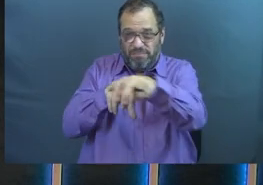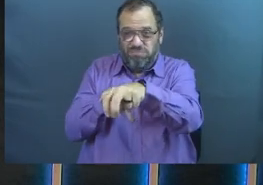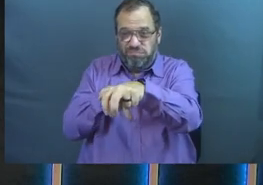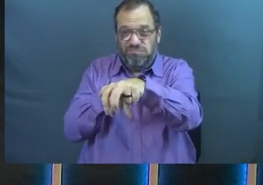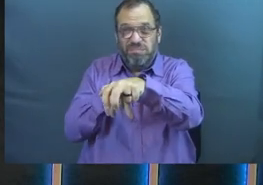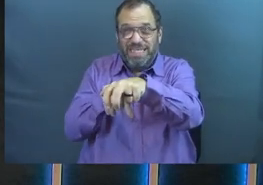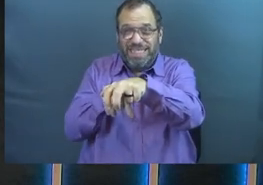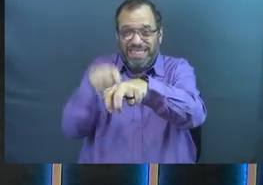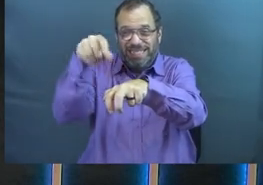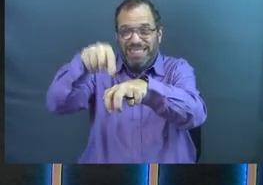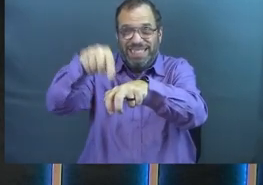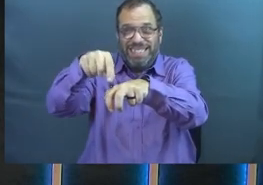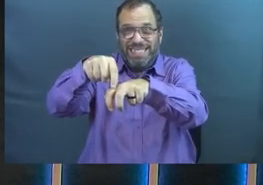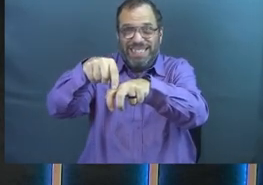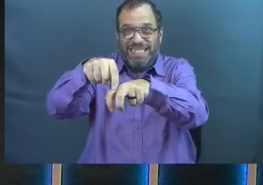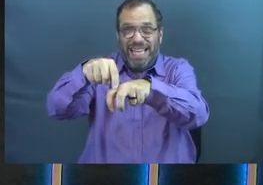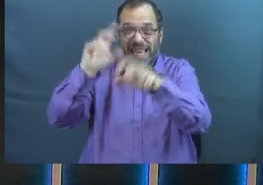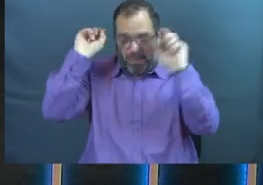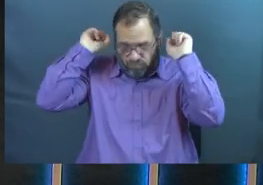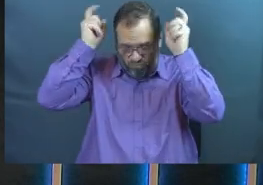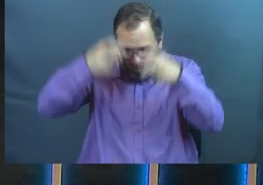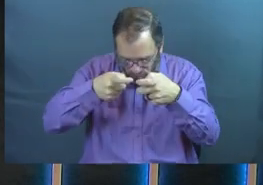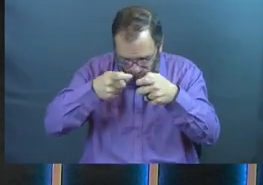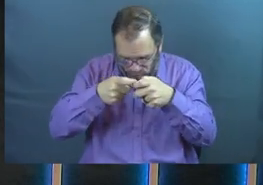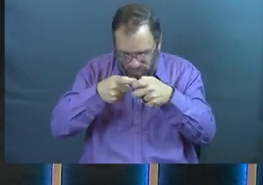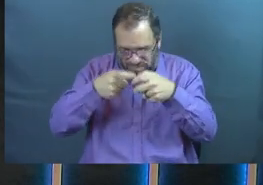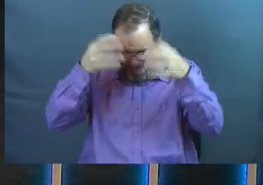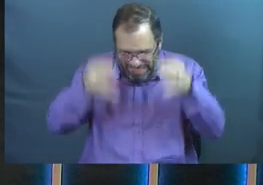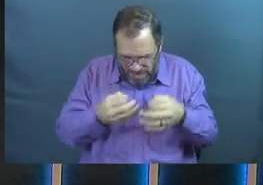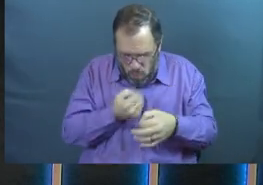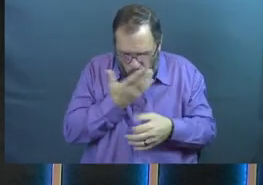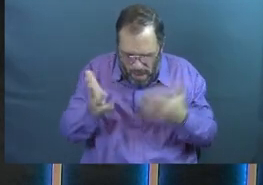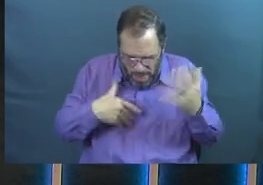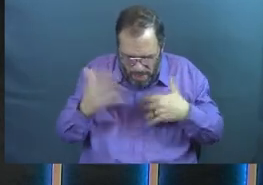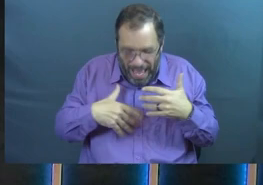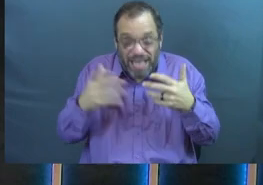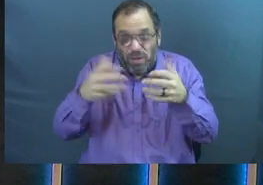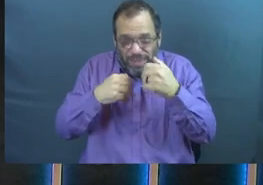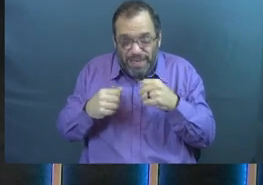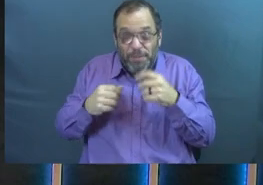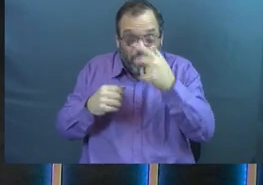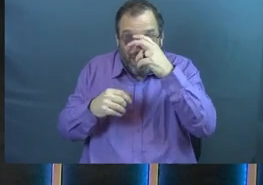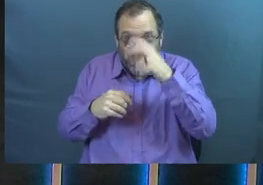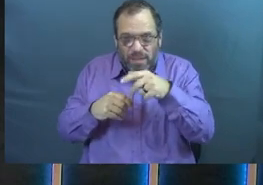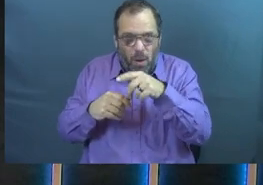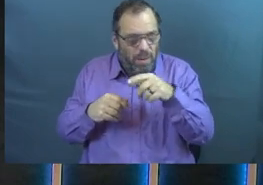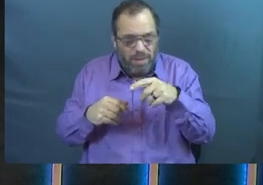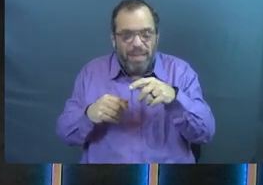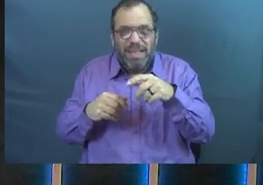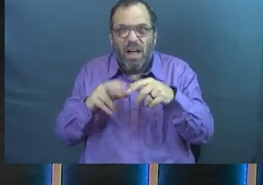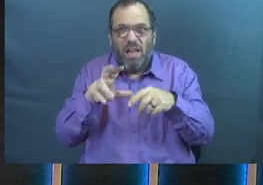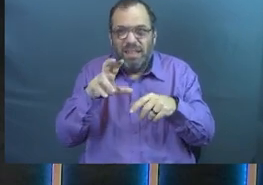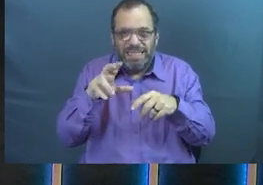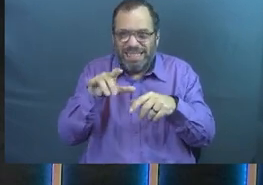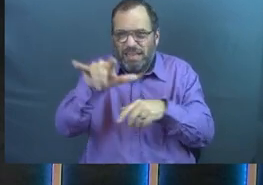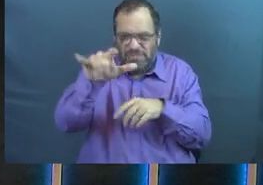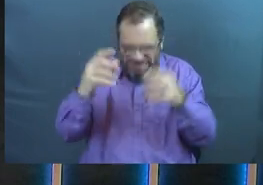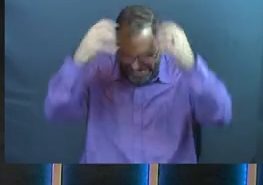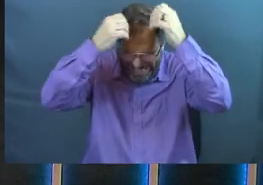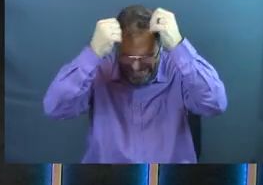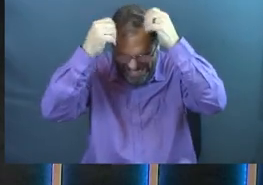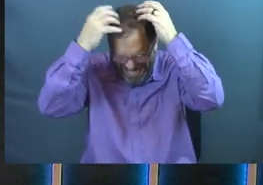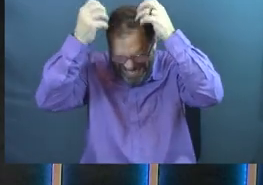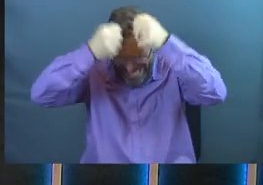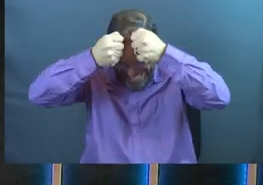in there, and he's has a hoodie on, and he decides he's too warm, and he wants to take it off. So across like 30 minutes, he's trying